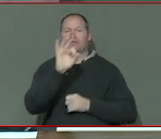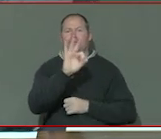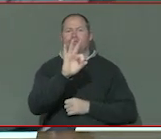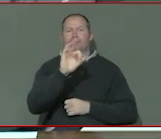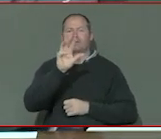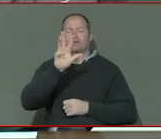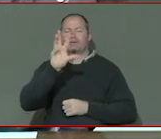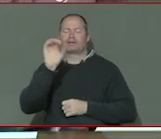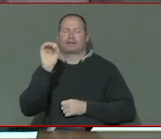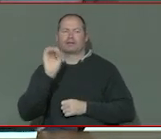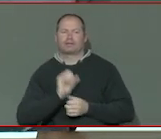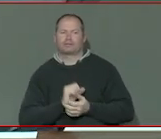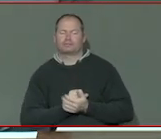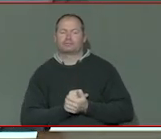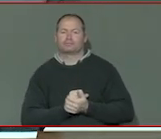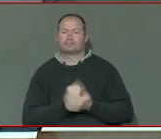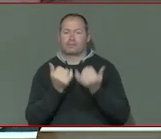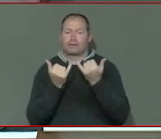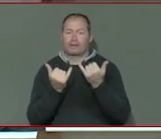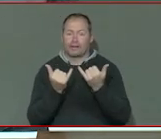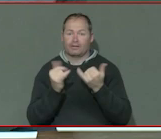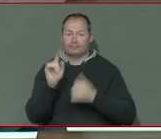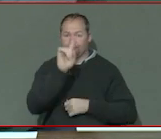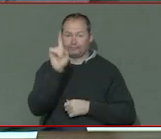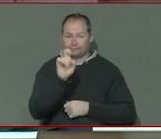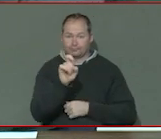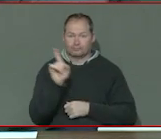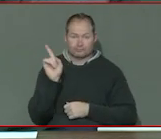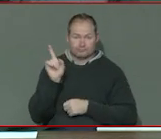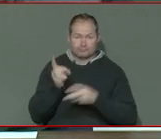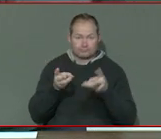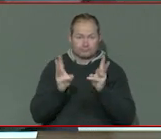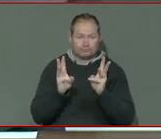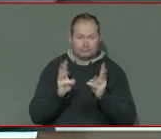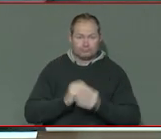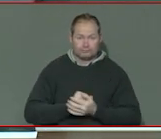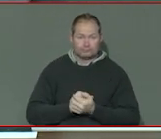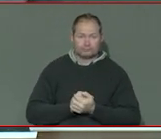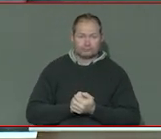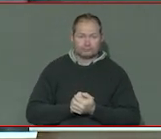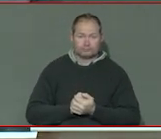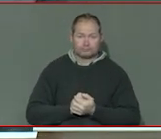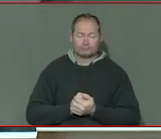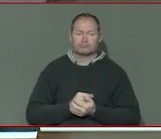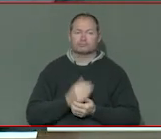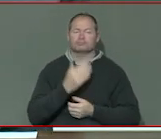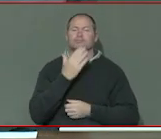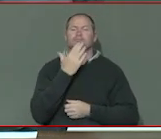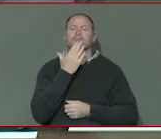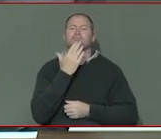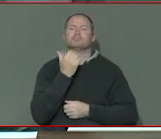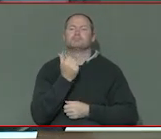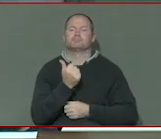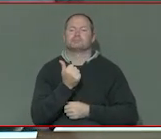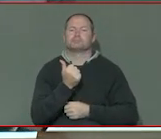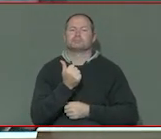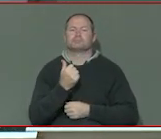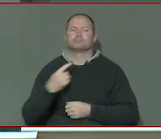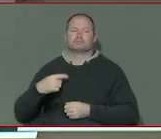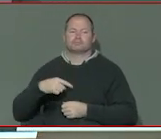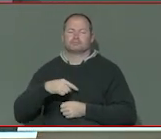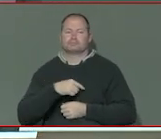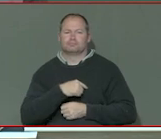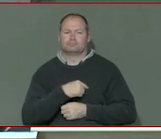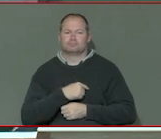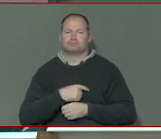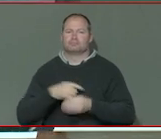11,390. When they ask it like this, it's very important to know what is our business name and